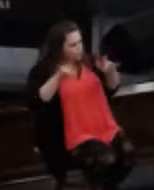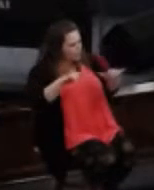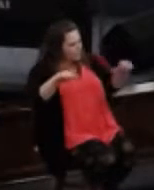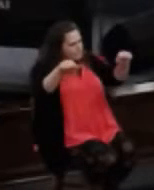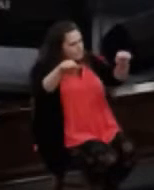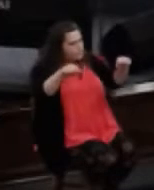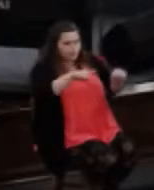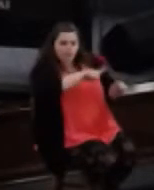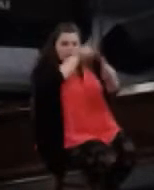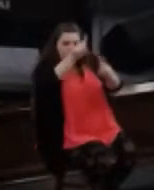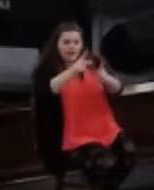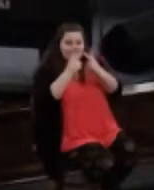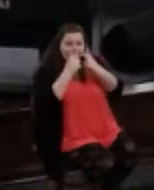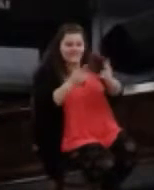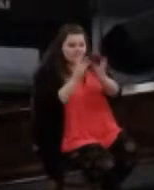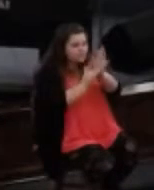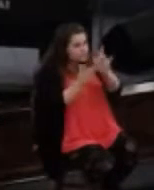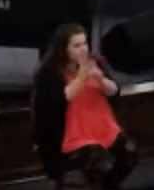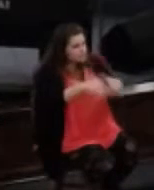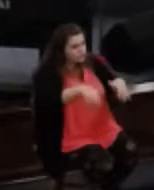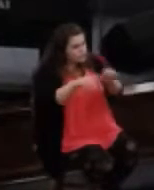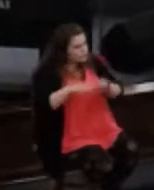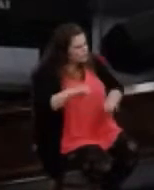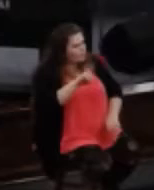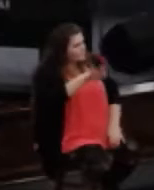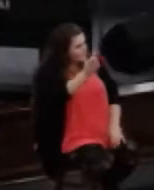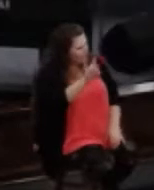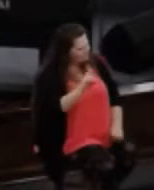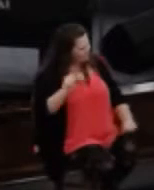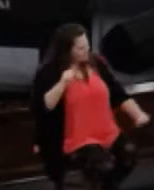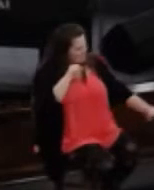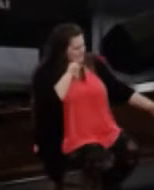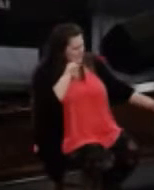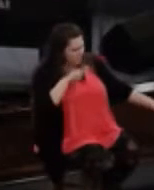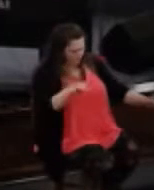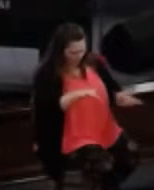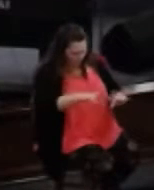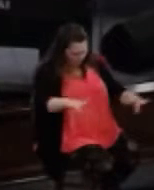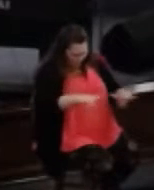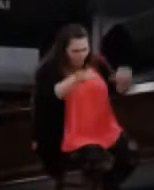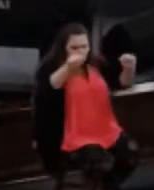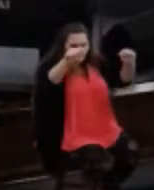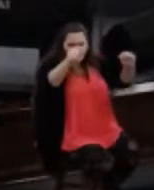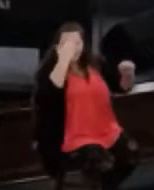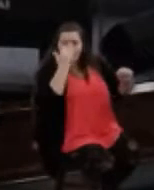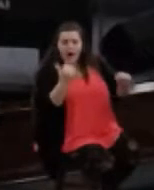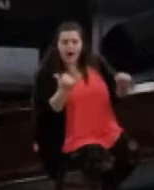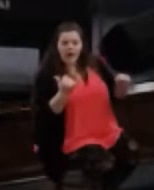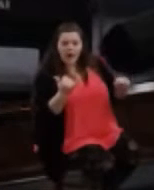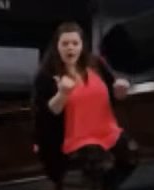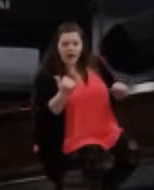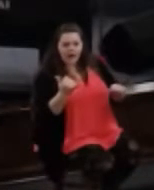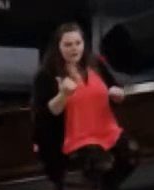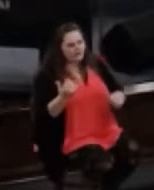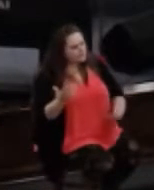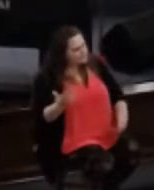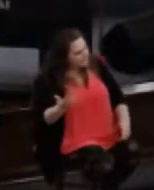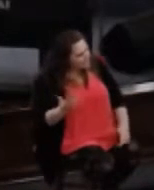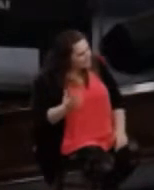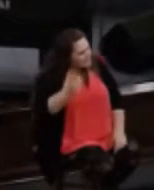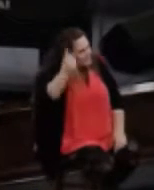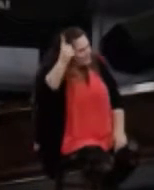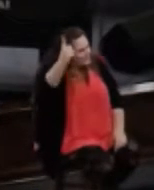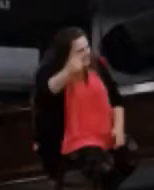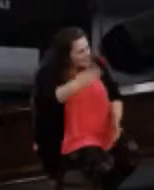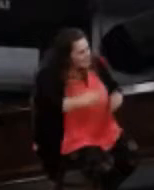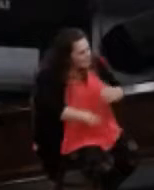find? Nothing. His body's not there. It's gone. Do you know why? Because Jesus